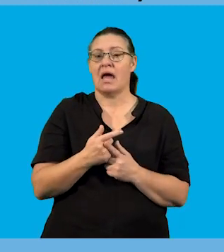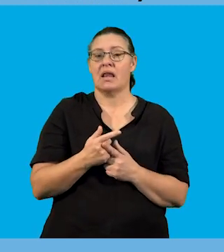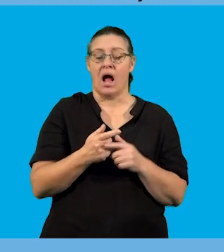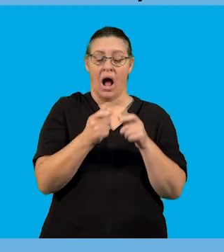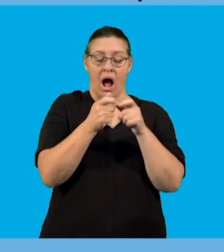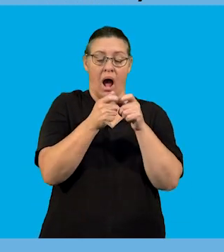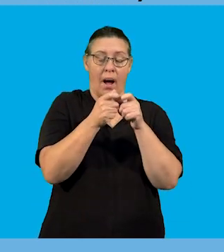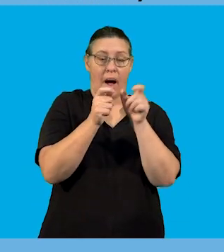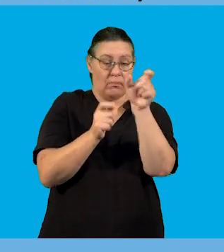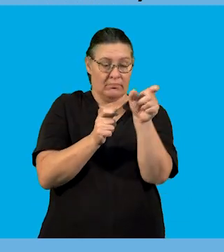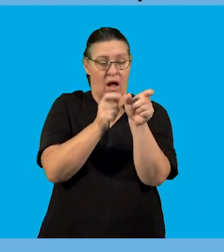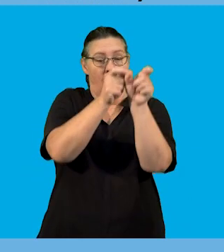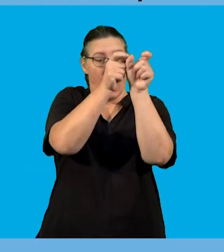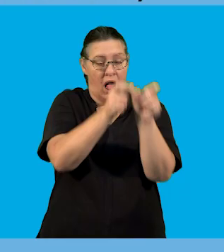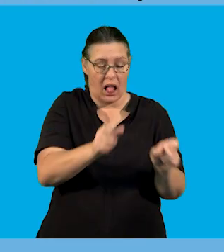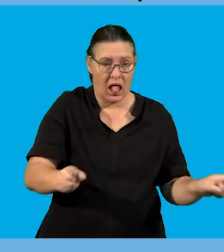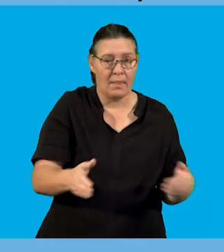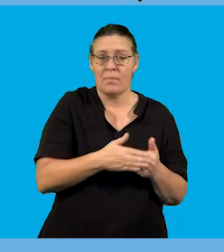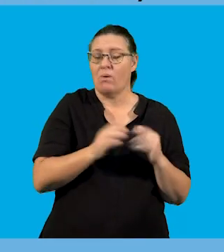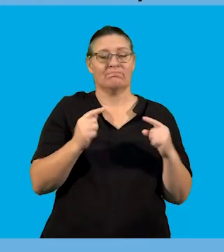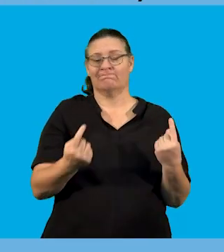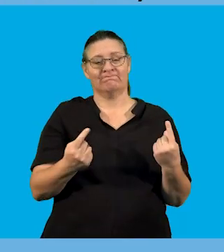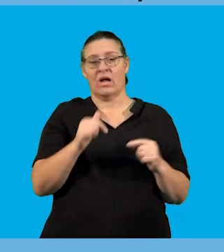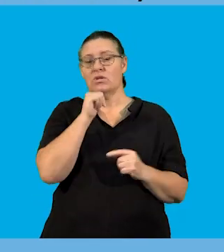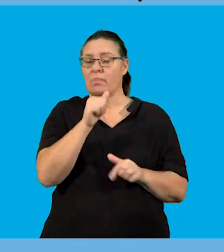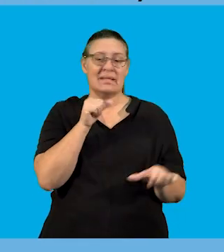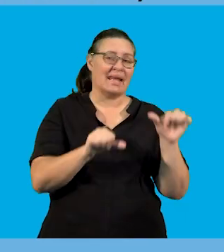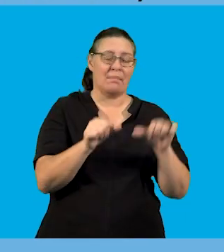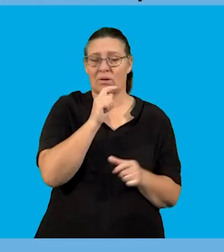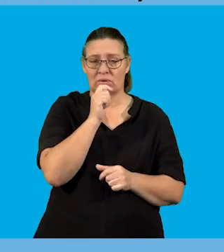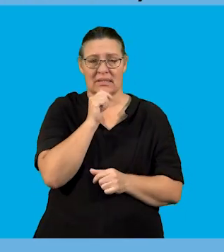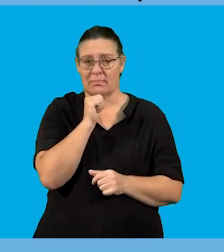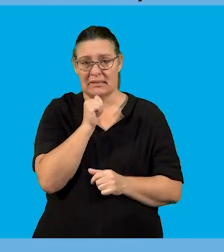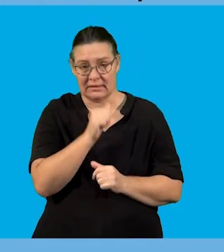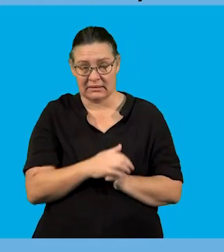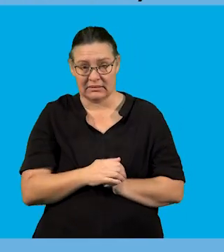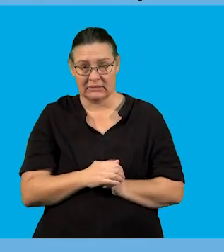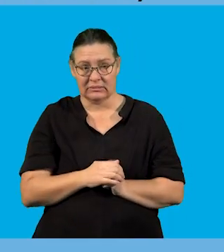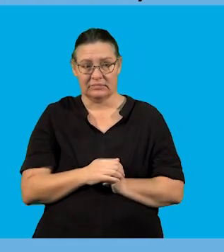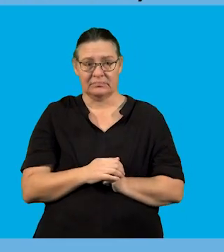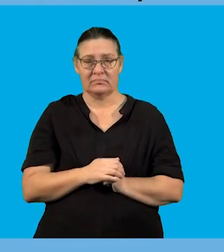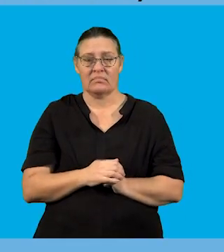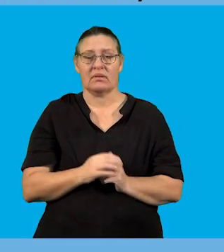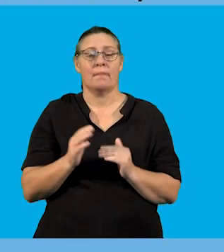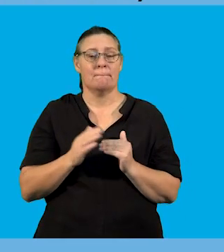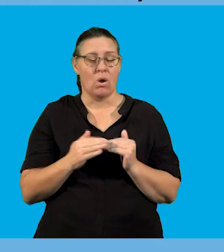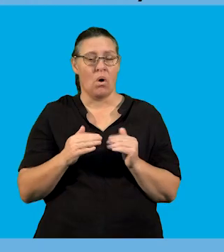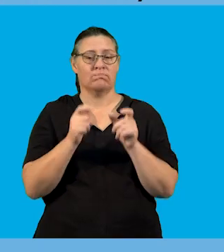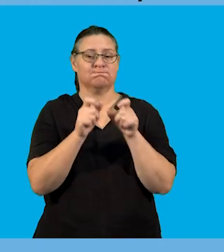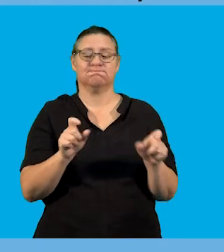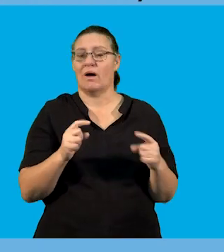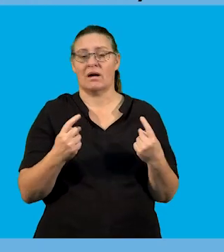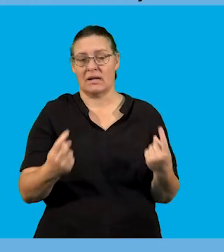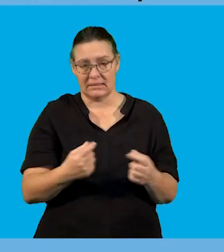be broken down into other substances even if we are using chemicals. So even if by chemical means we cannot be able to break